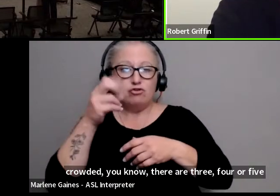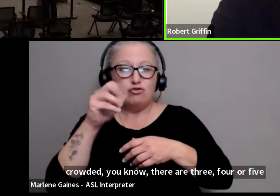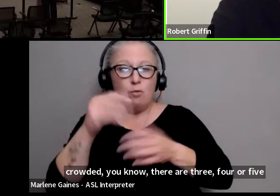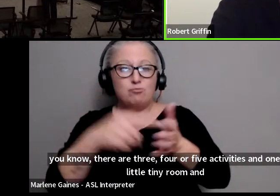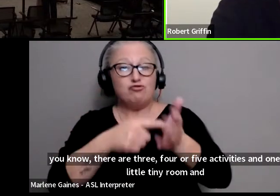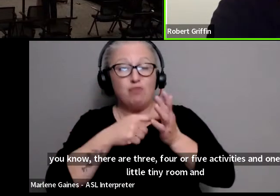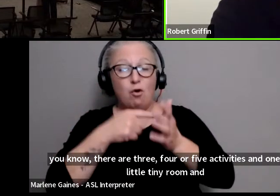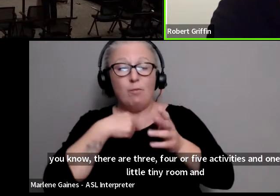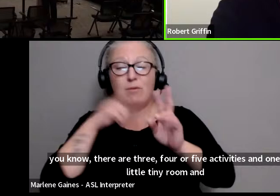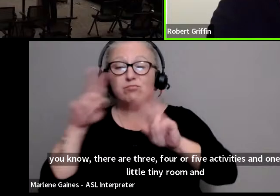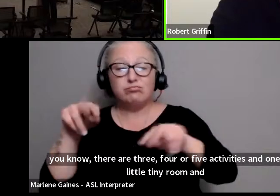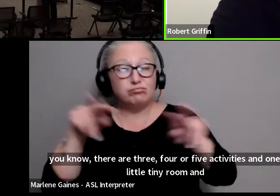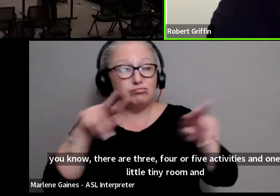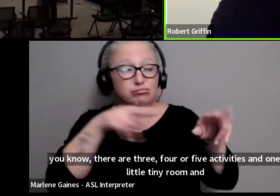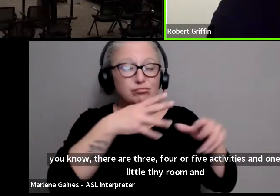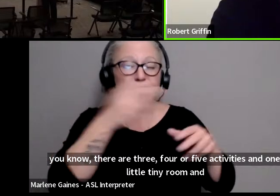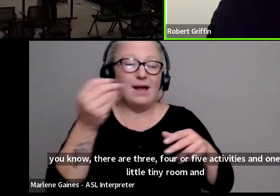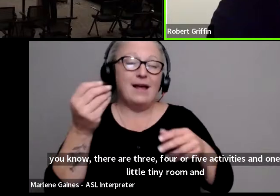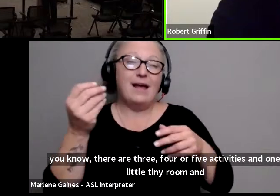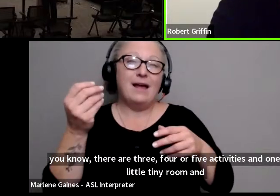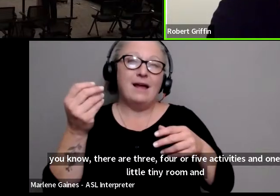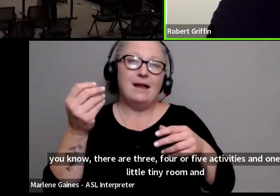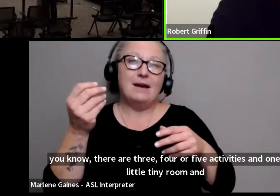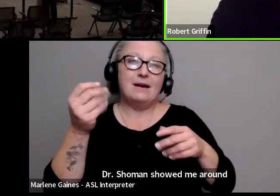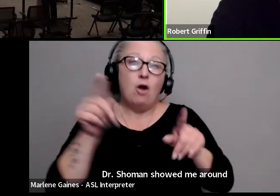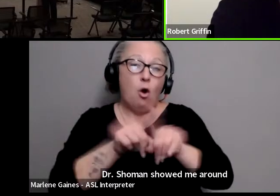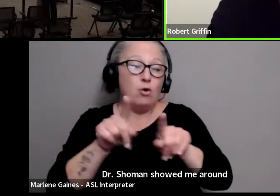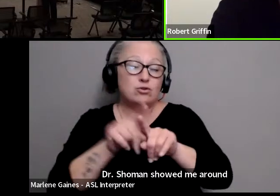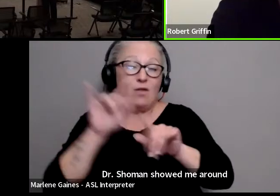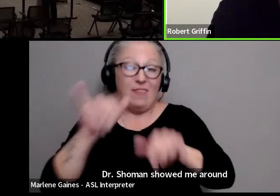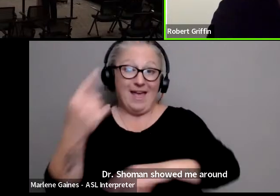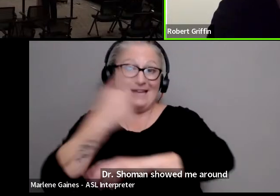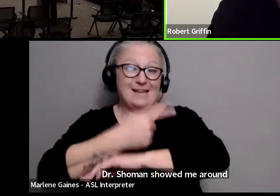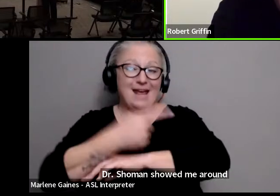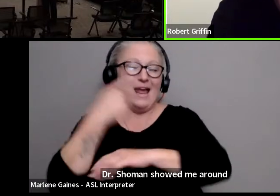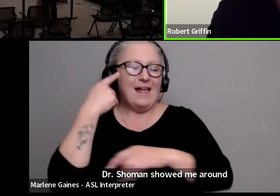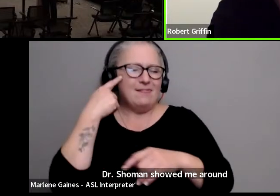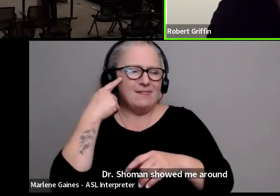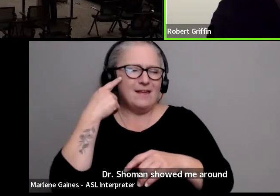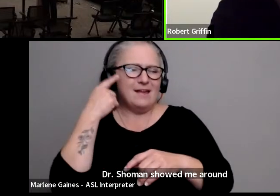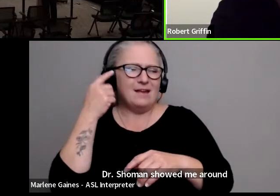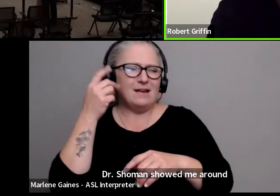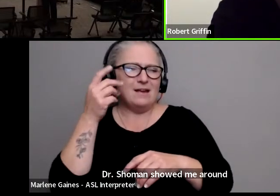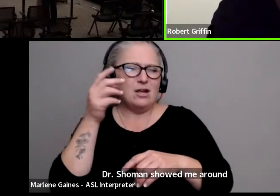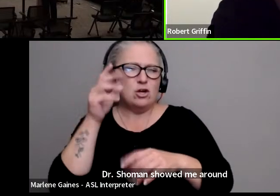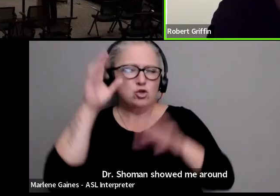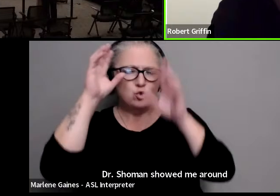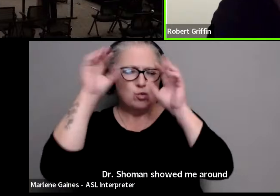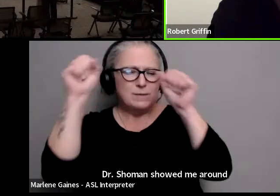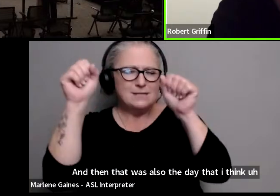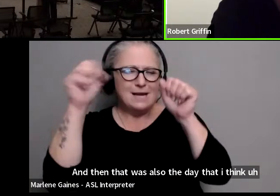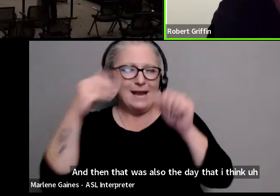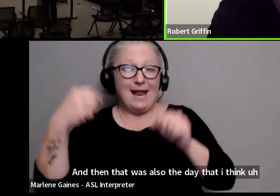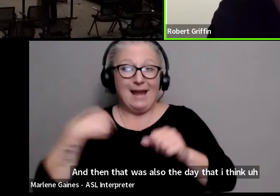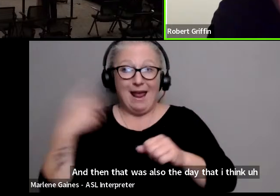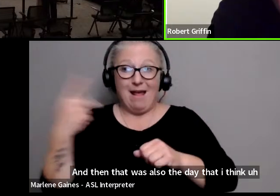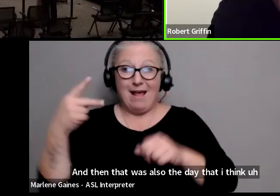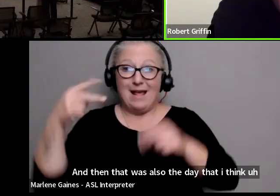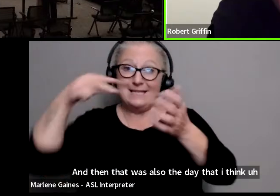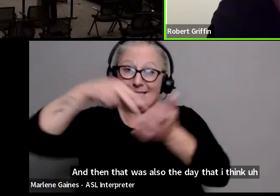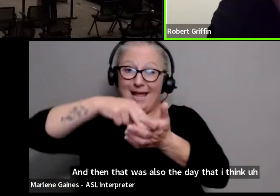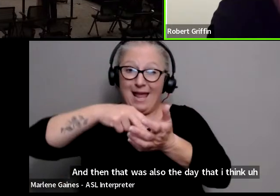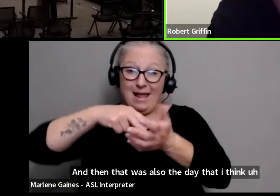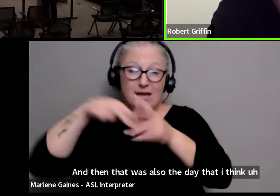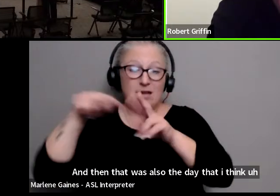me around. And then that was also the day that I think the superintendent and I were standing out